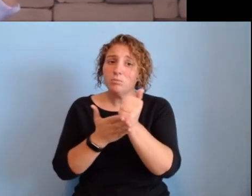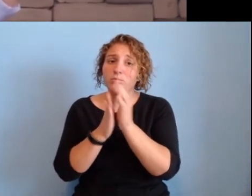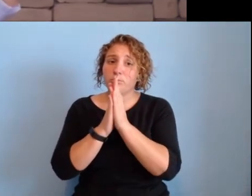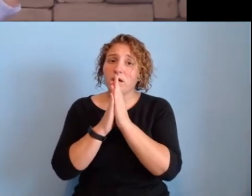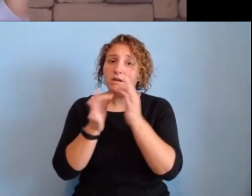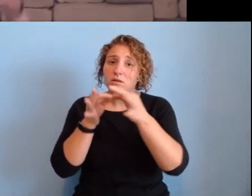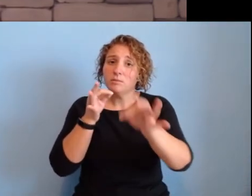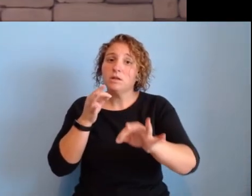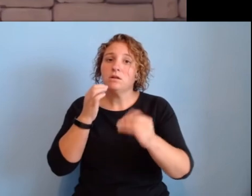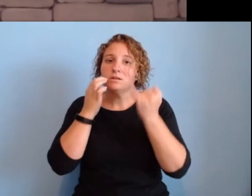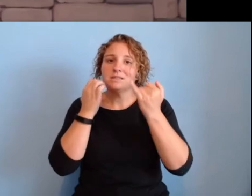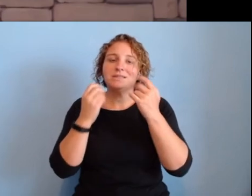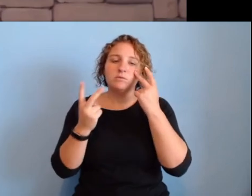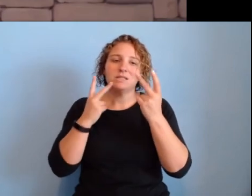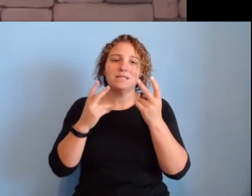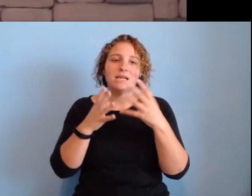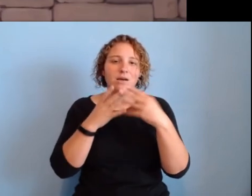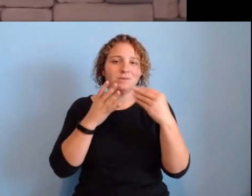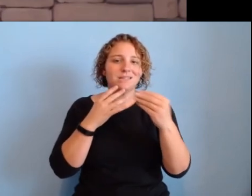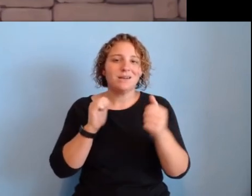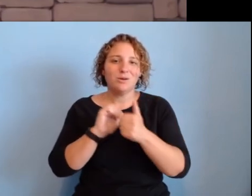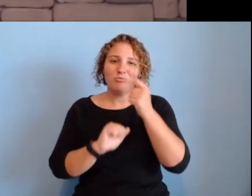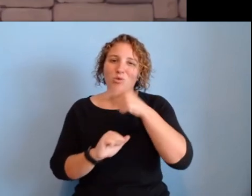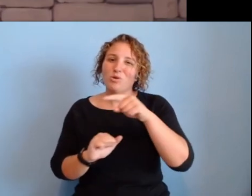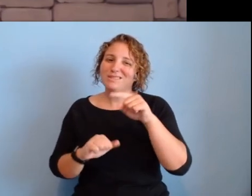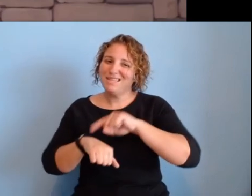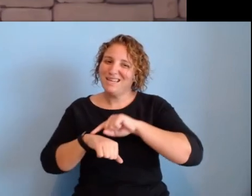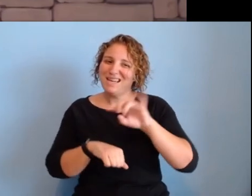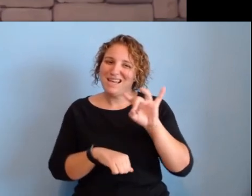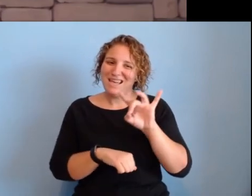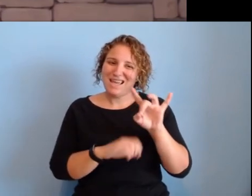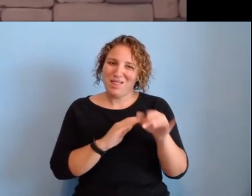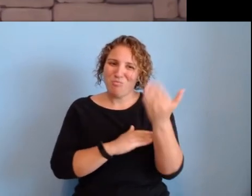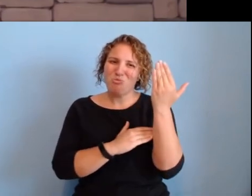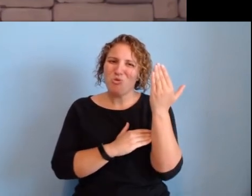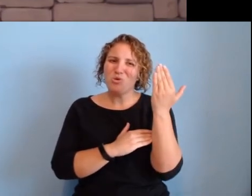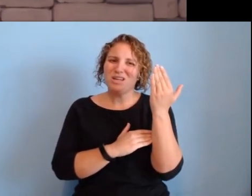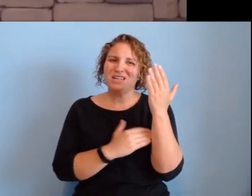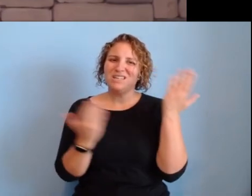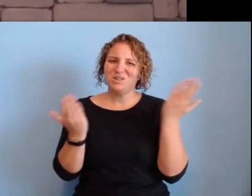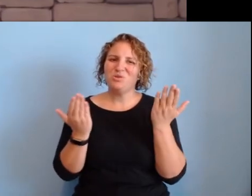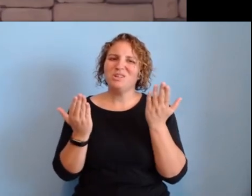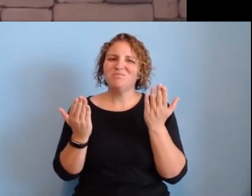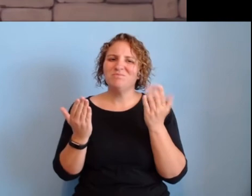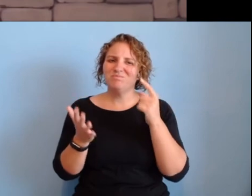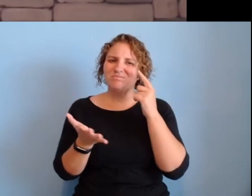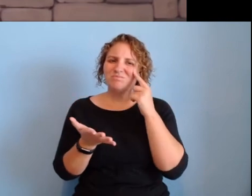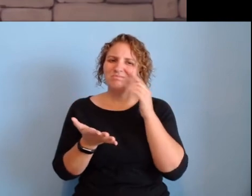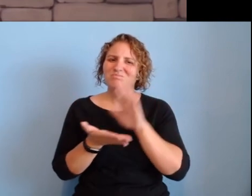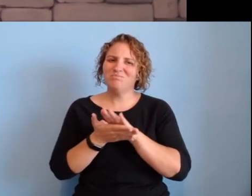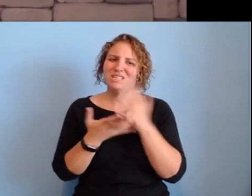Okay, well, we'll see what we get outside. I kind of figured most of you guys inside. Eight o'clock? Hmm. Just saying.